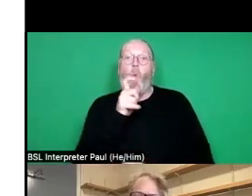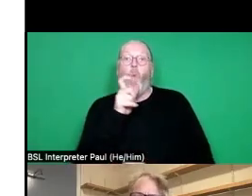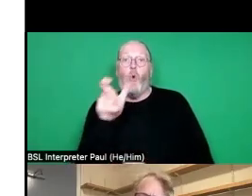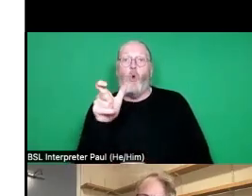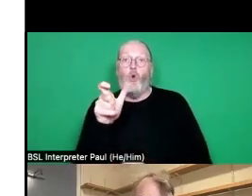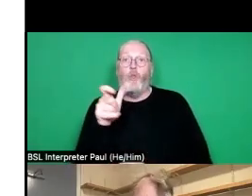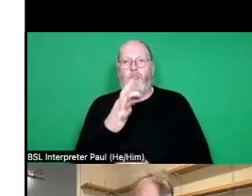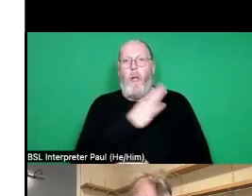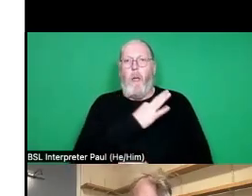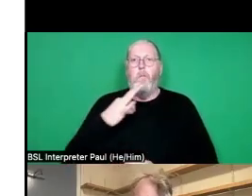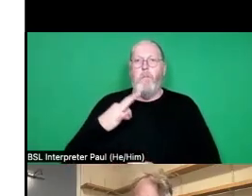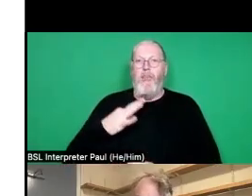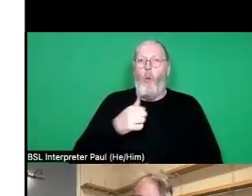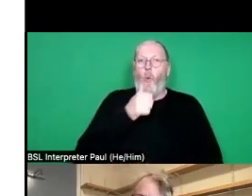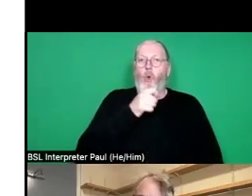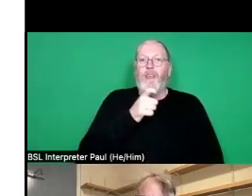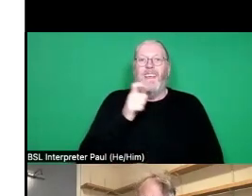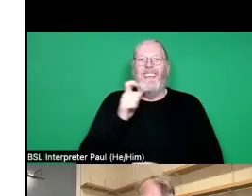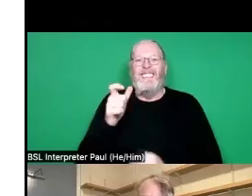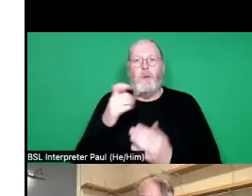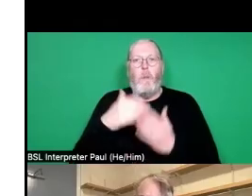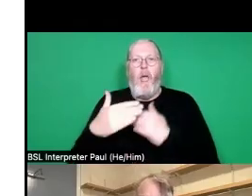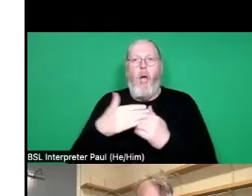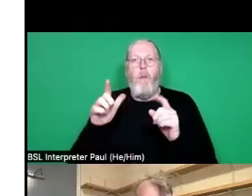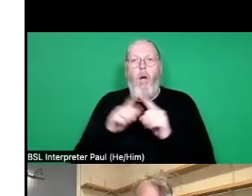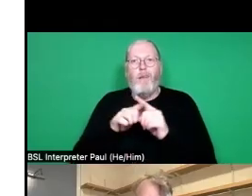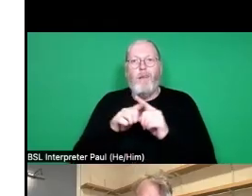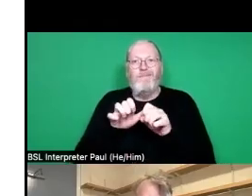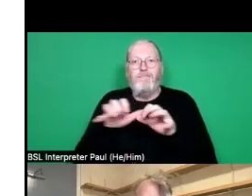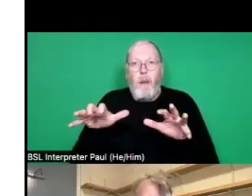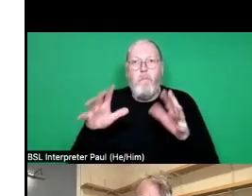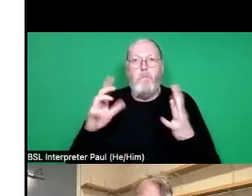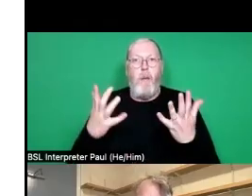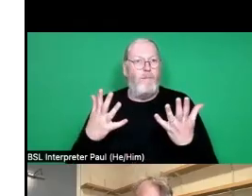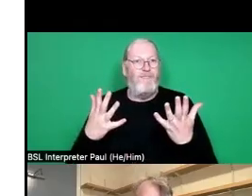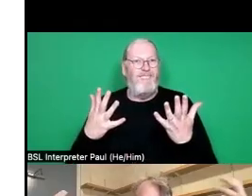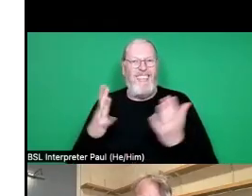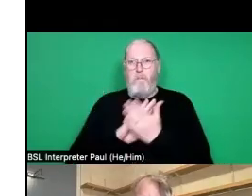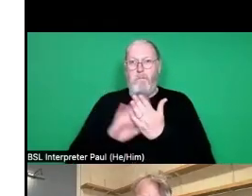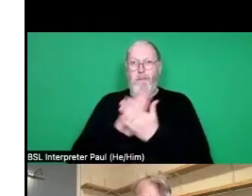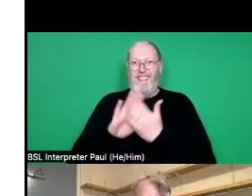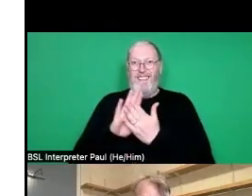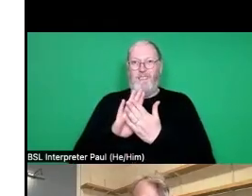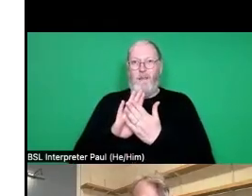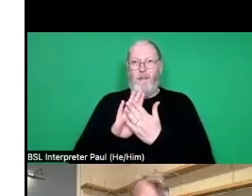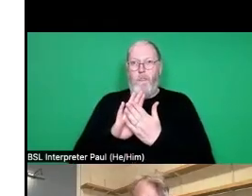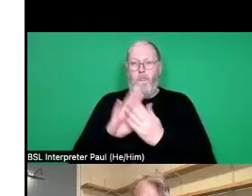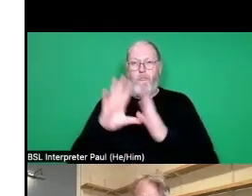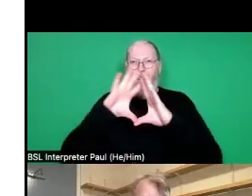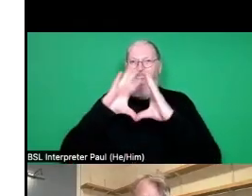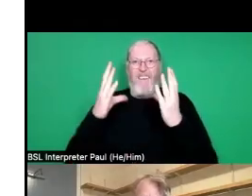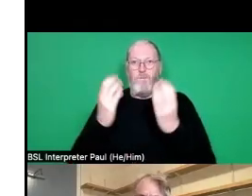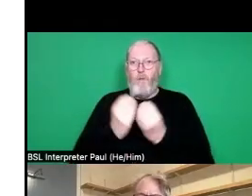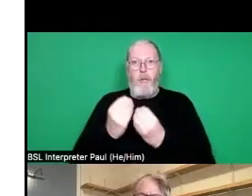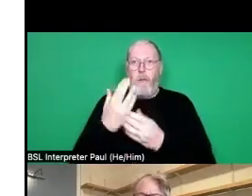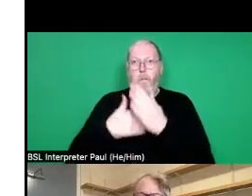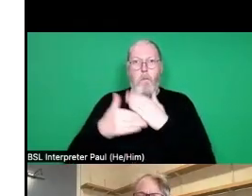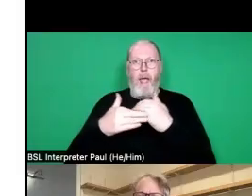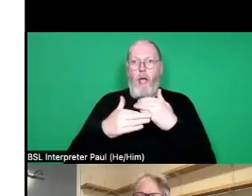that distinction disappears, difference is destroyed, and that everything sort of melds